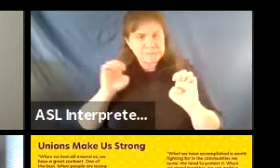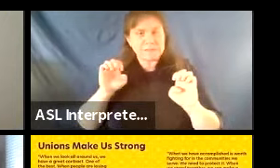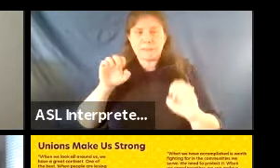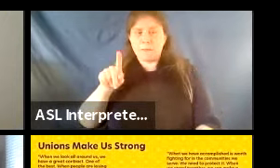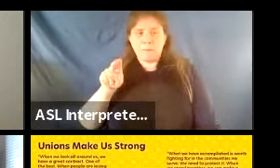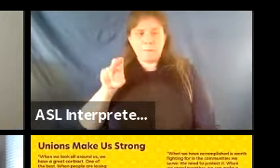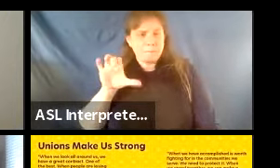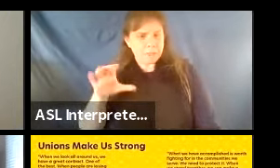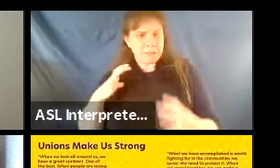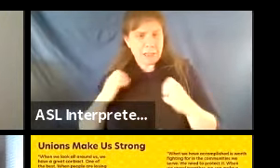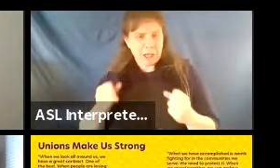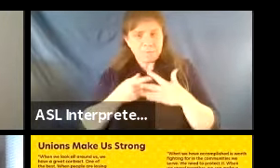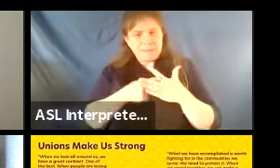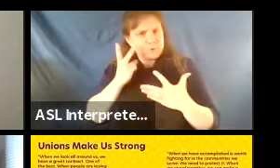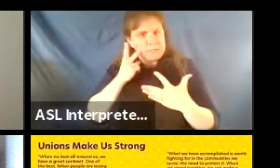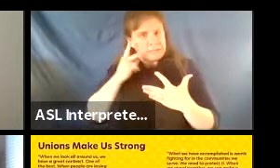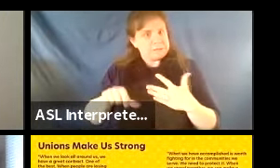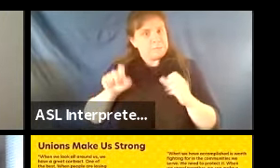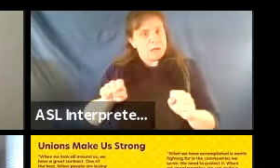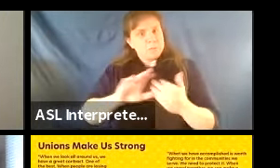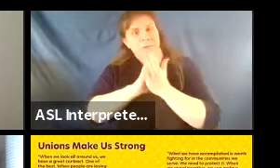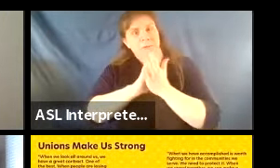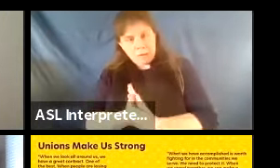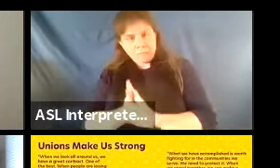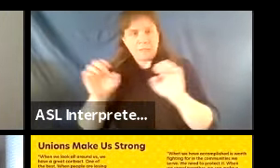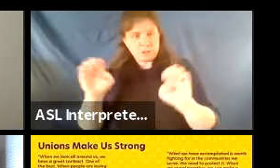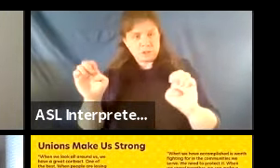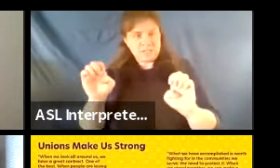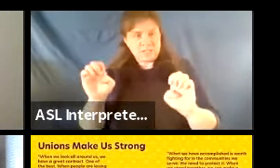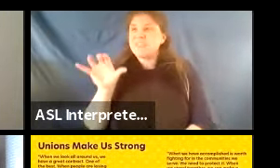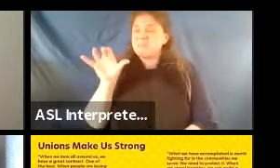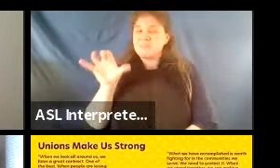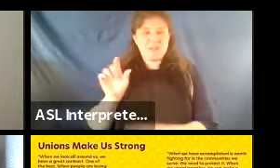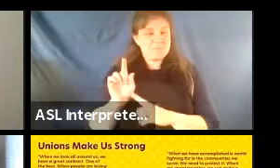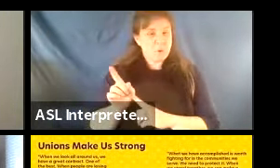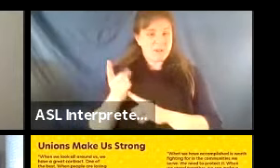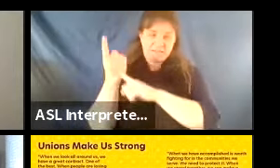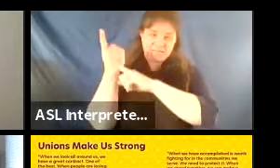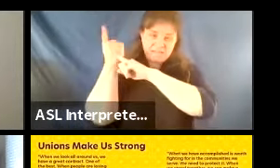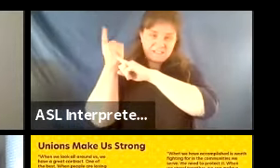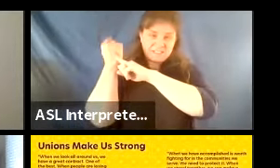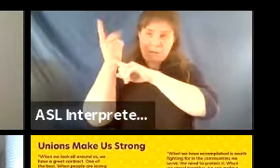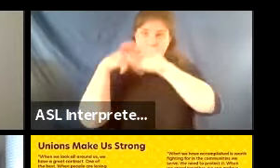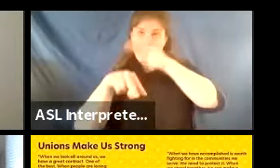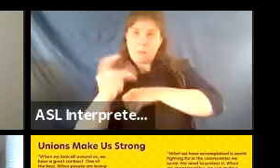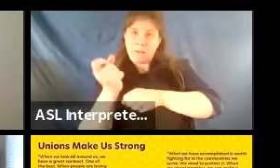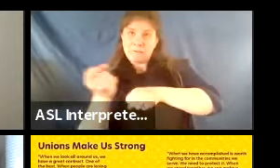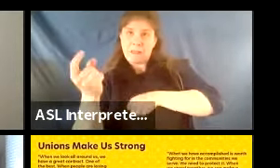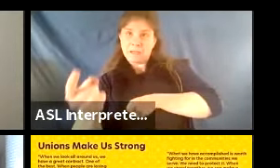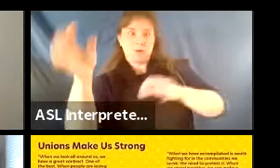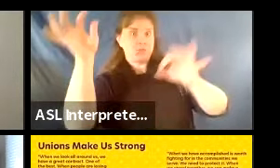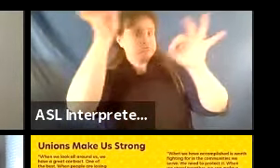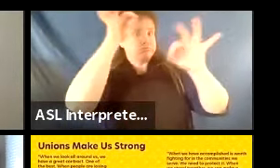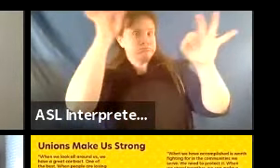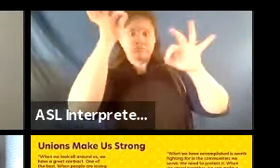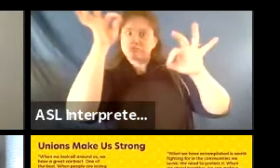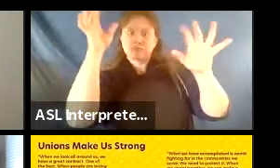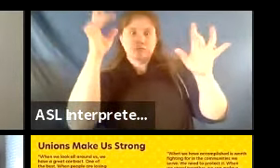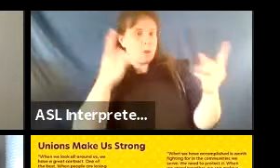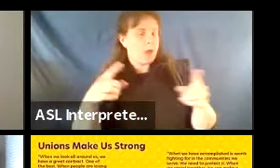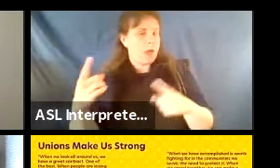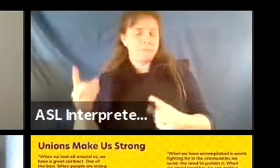And of course, in that moment, a year ago, I had no idea we would be where we are now. I think, we have